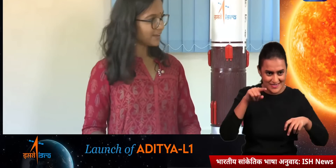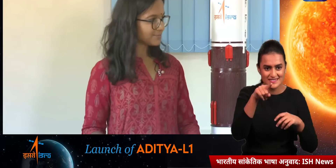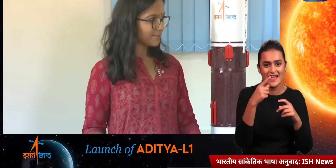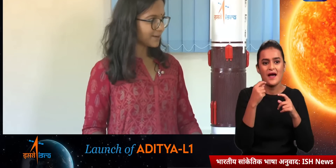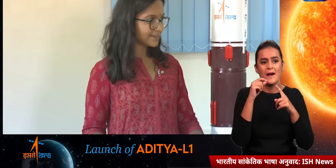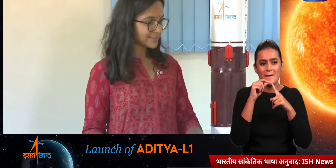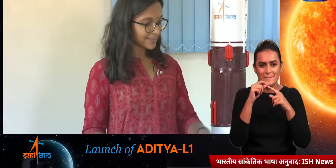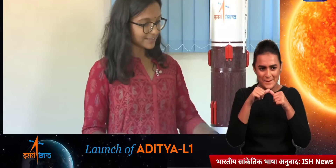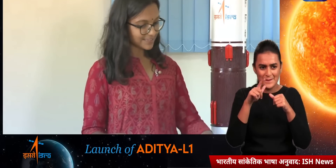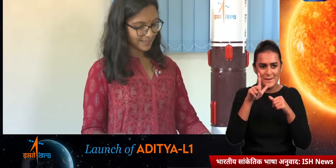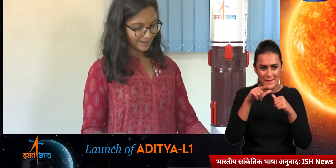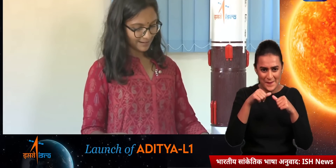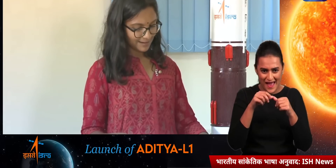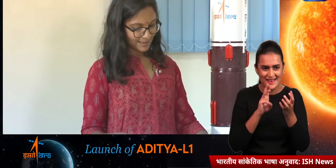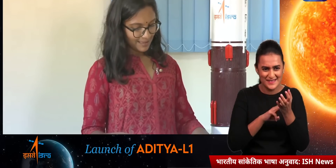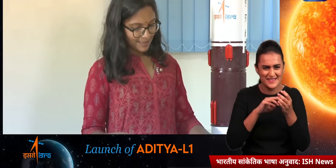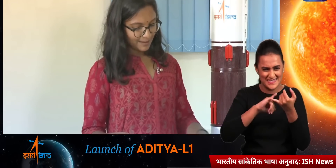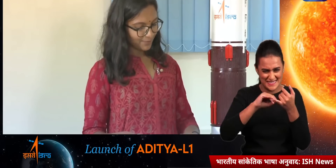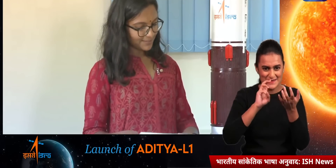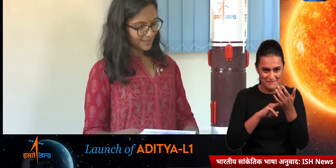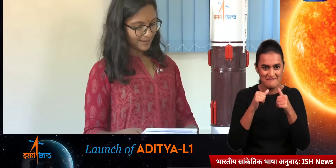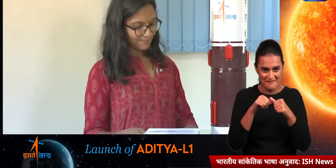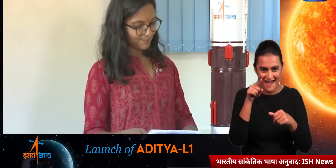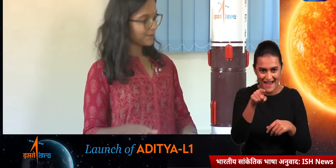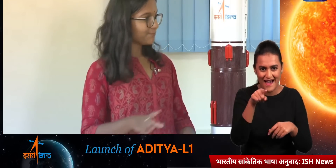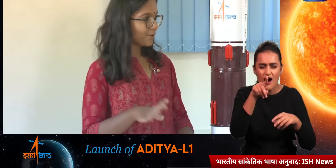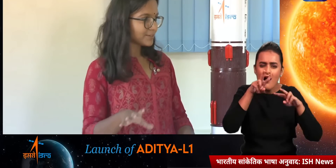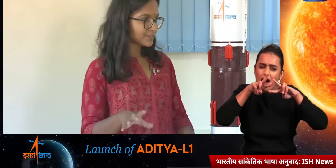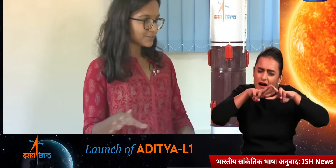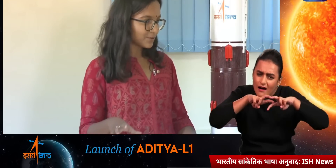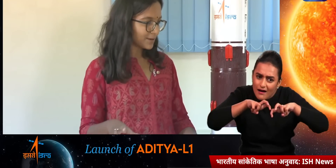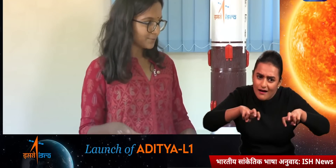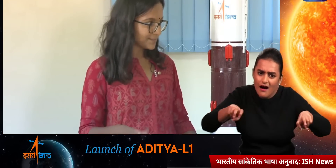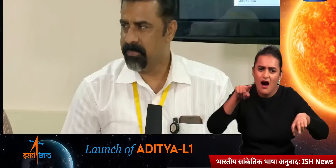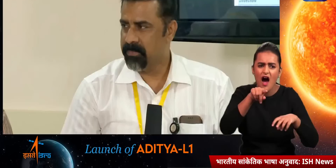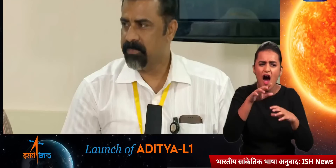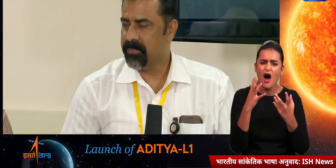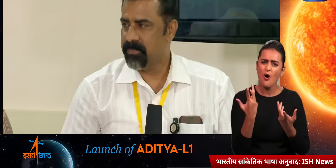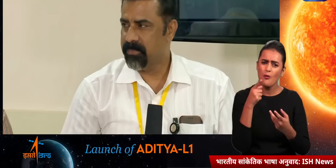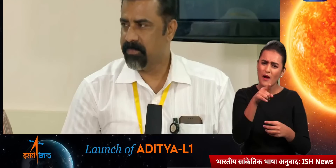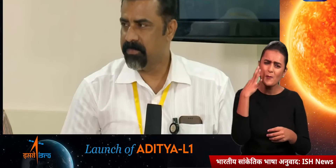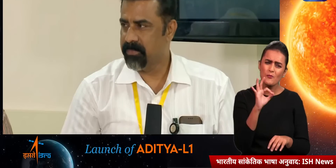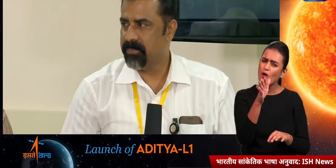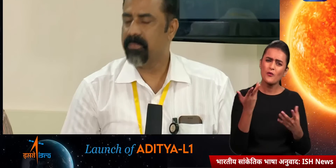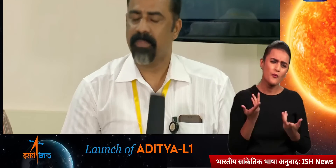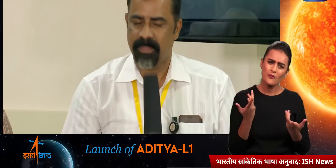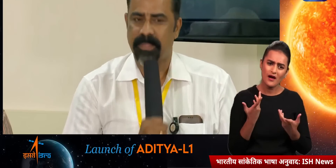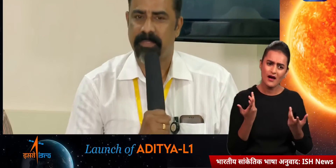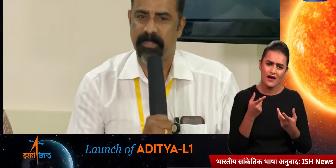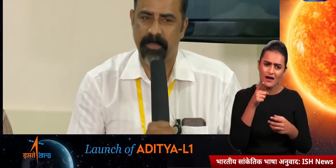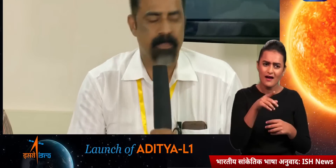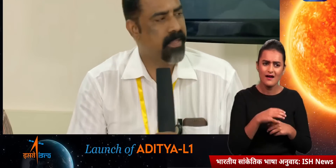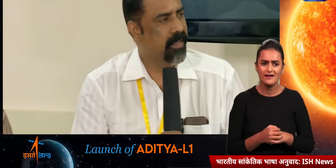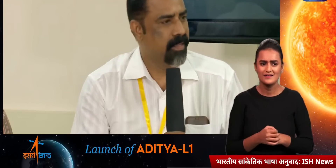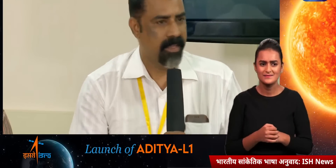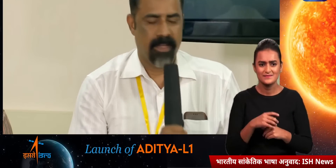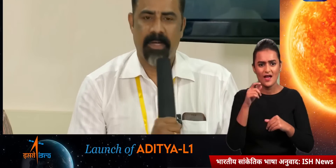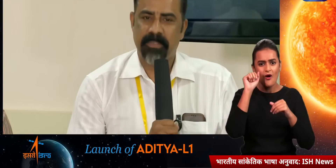analyze plasma particles in the sun? And what is the importance of solar winds, and how does it impact? Thank